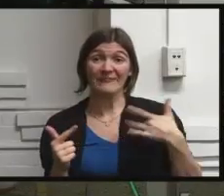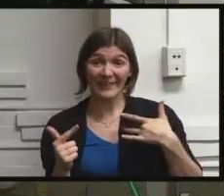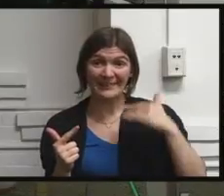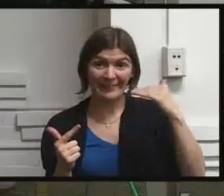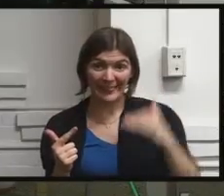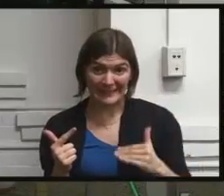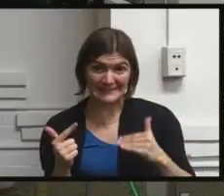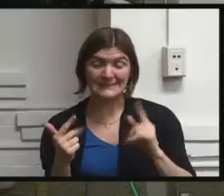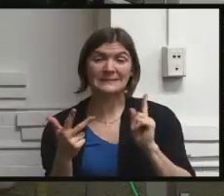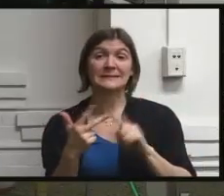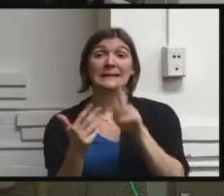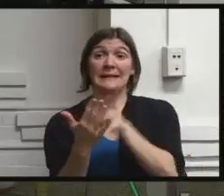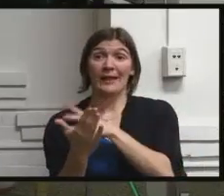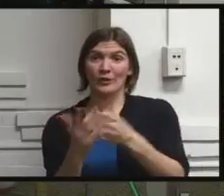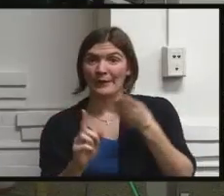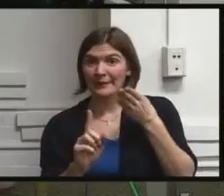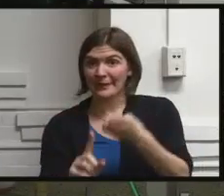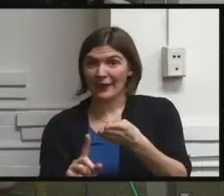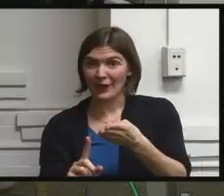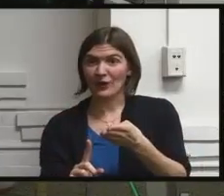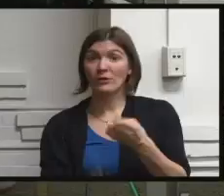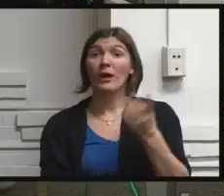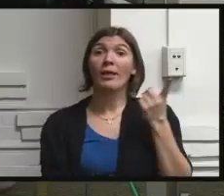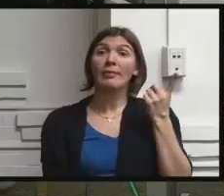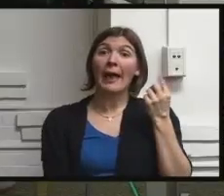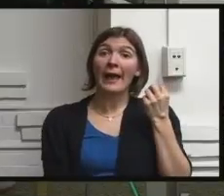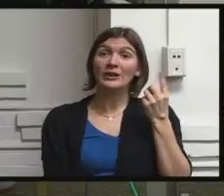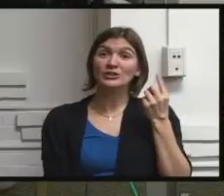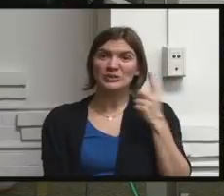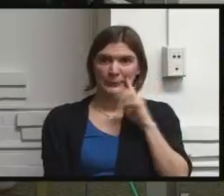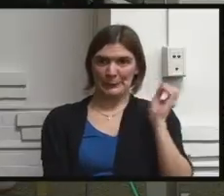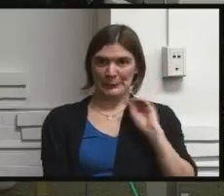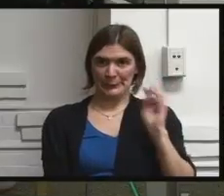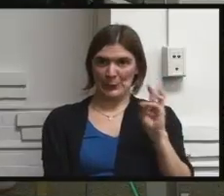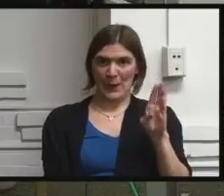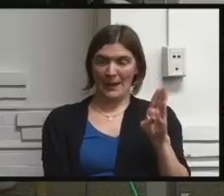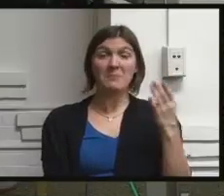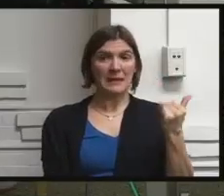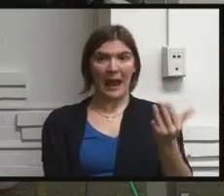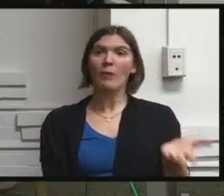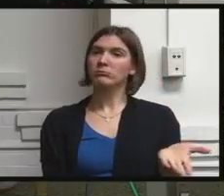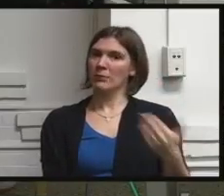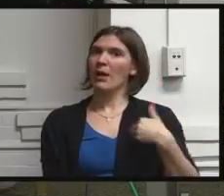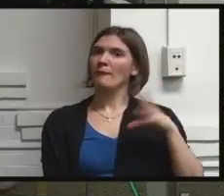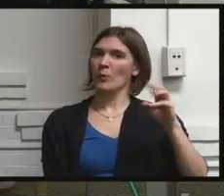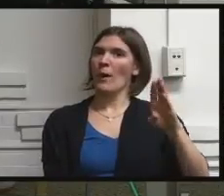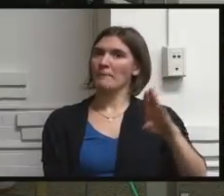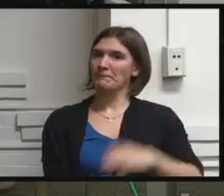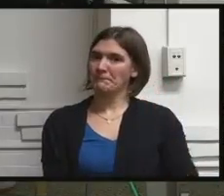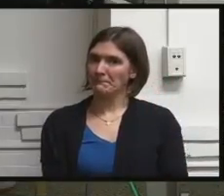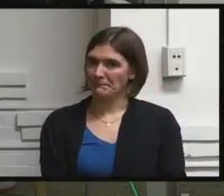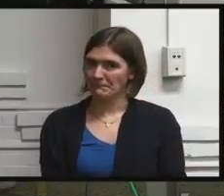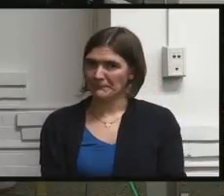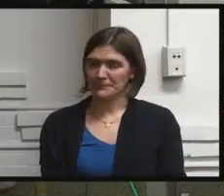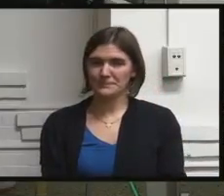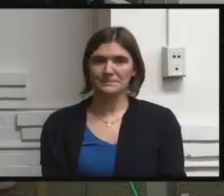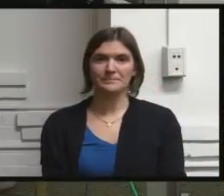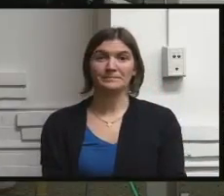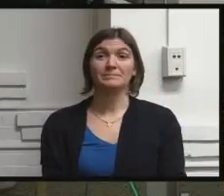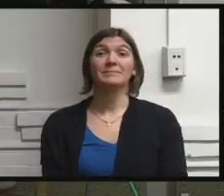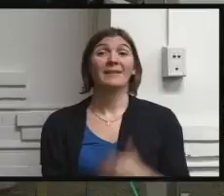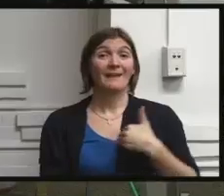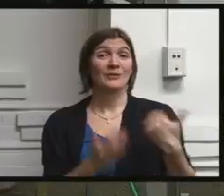in the community. And a year ago at this time, we didn't have a webpage. And so our